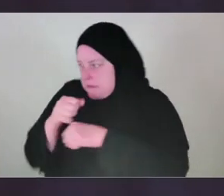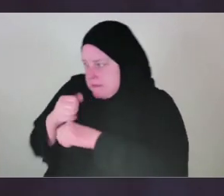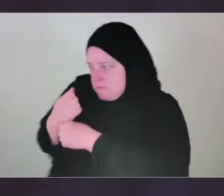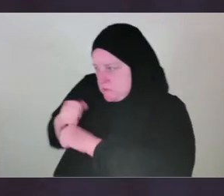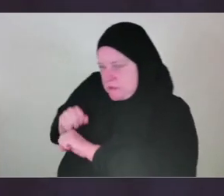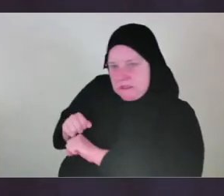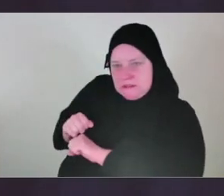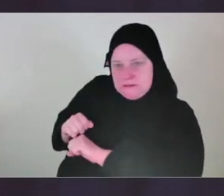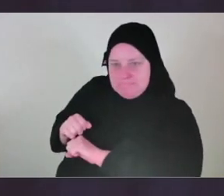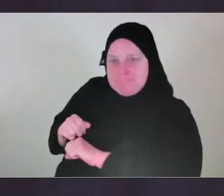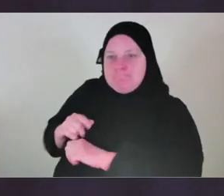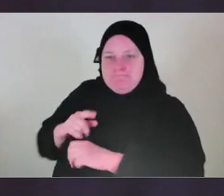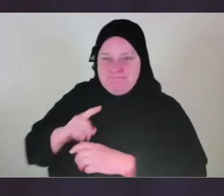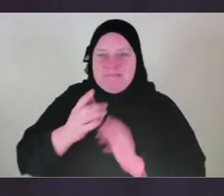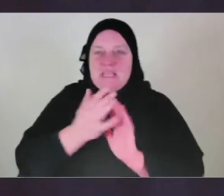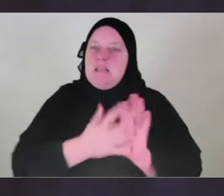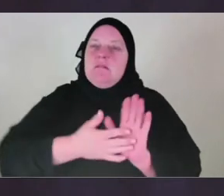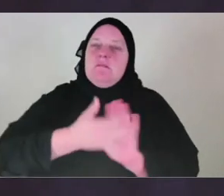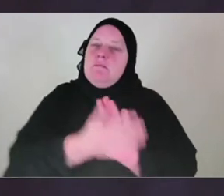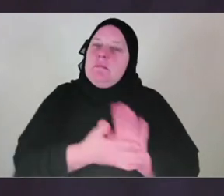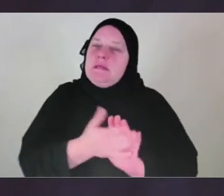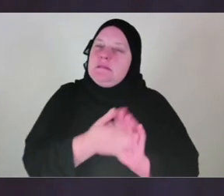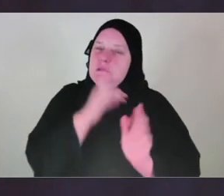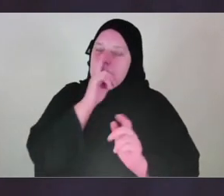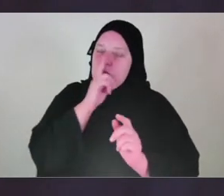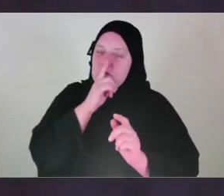And his life is so tragic. Why?